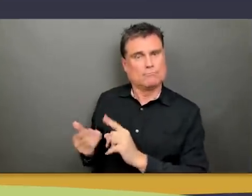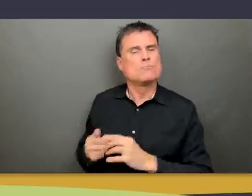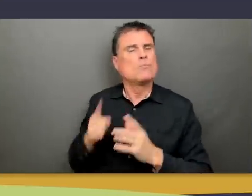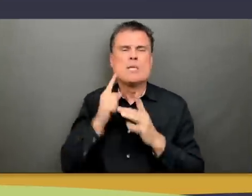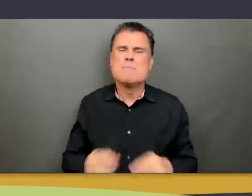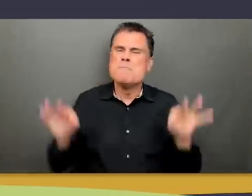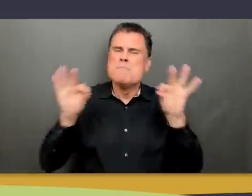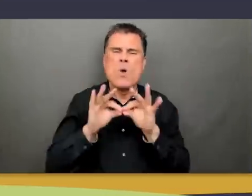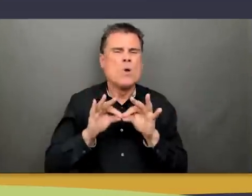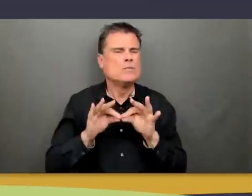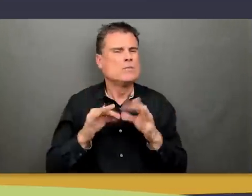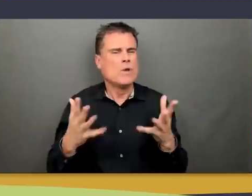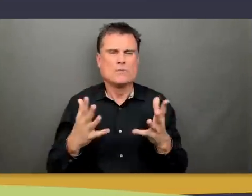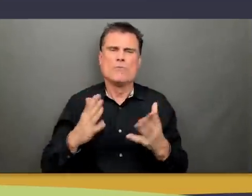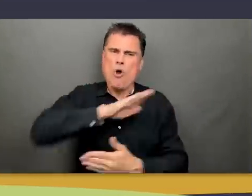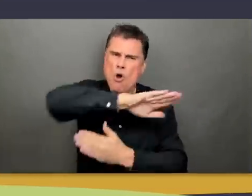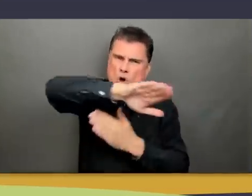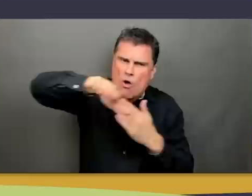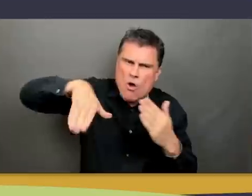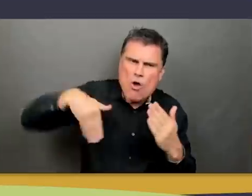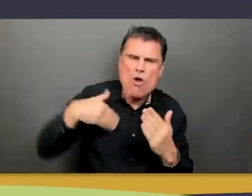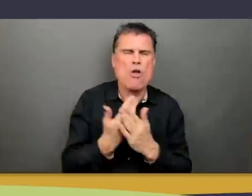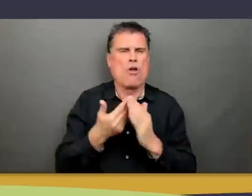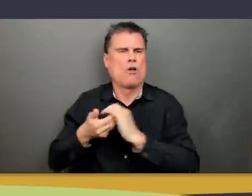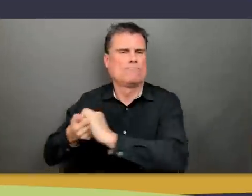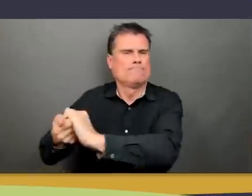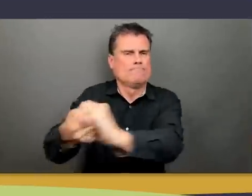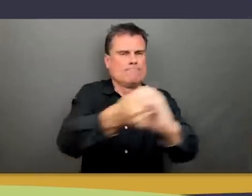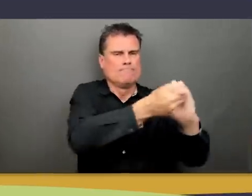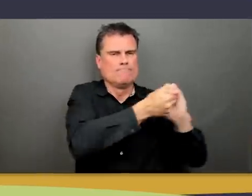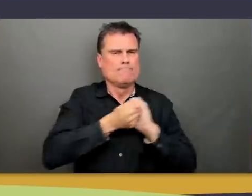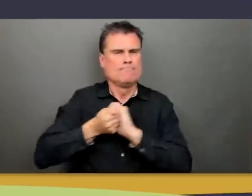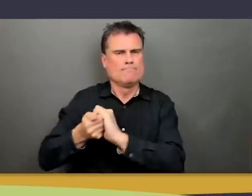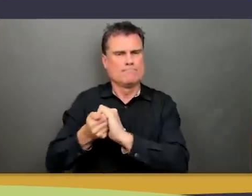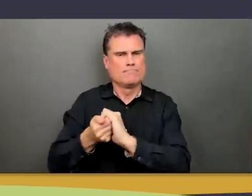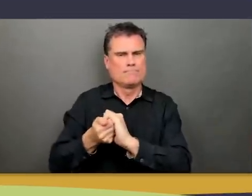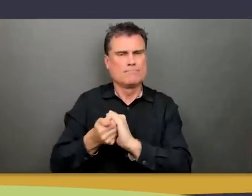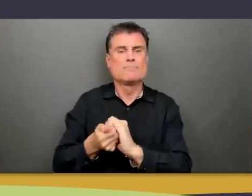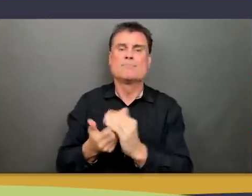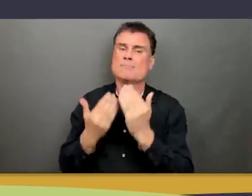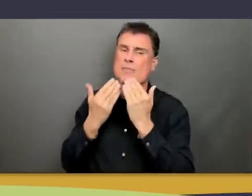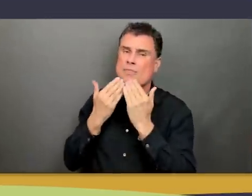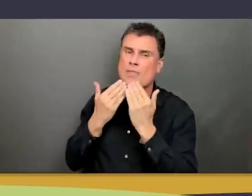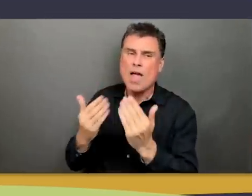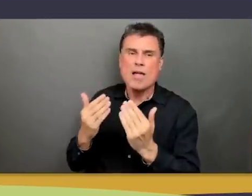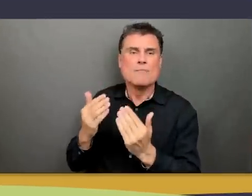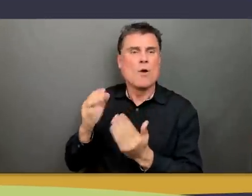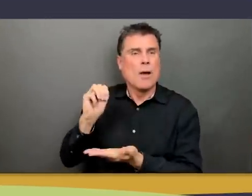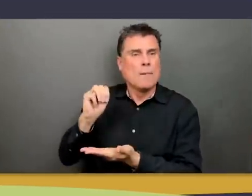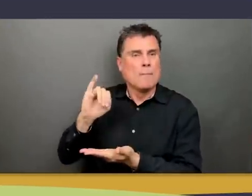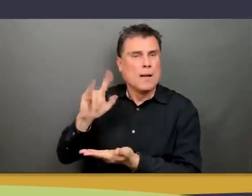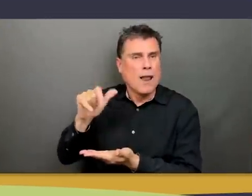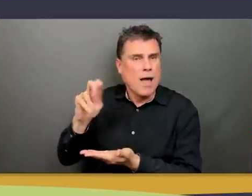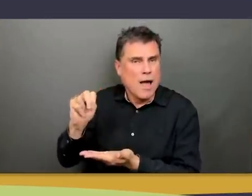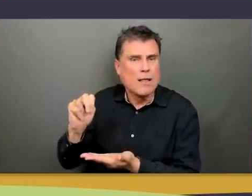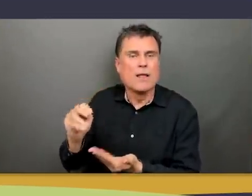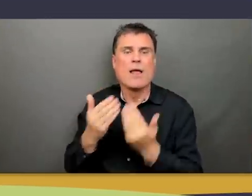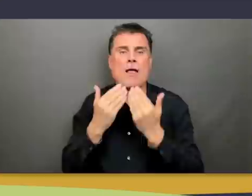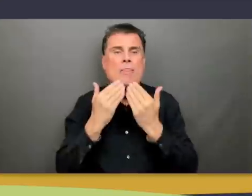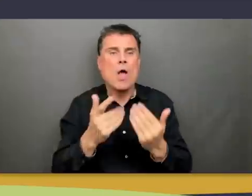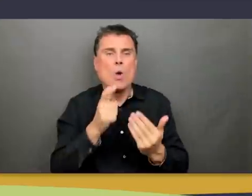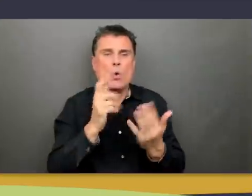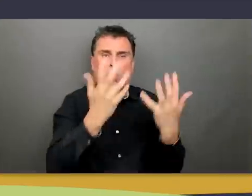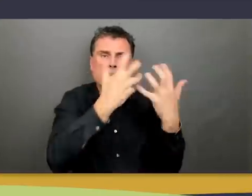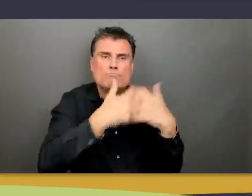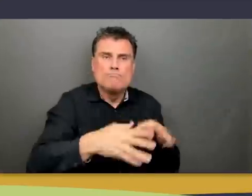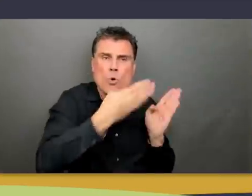showed. I thank Milan, and I thank the organizers, the recorders that are doing all the video.